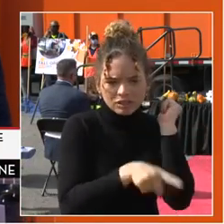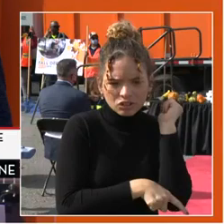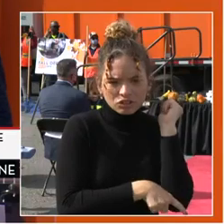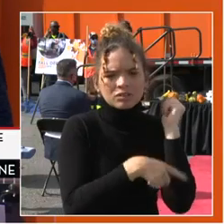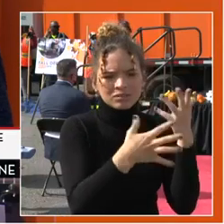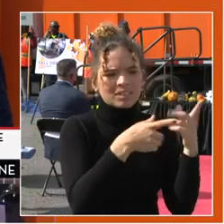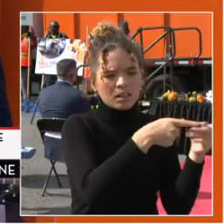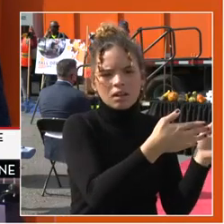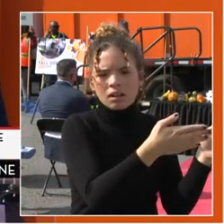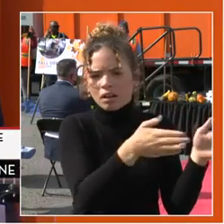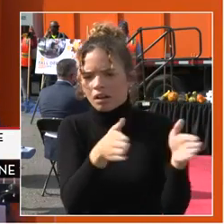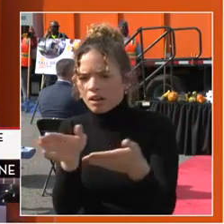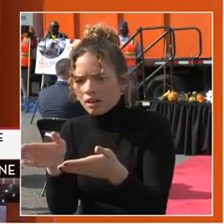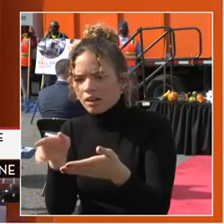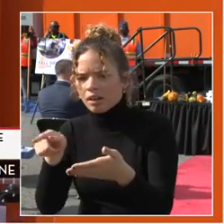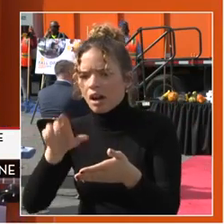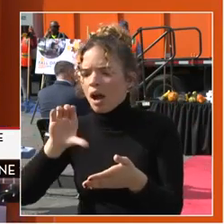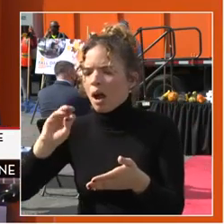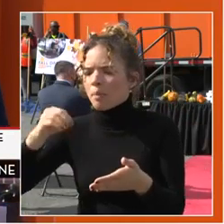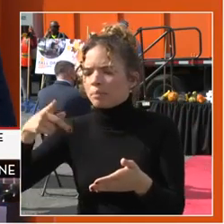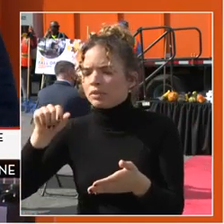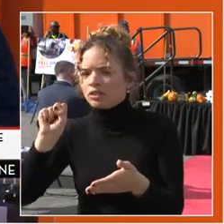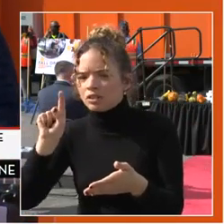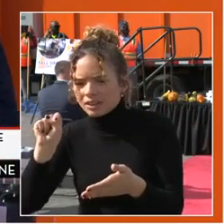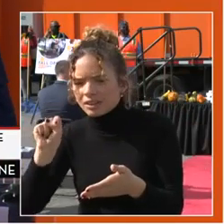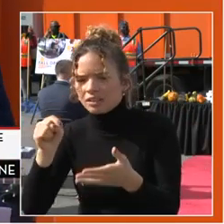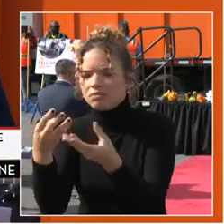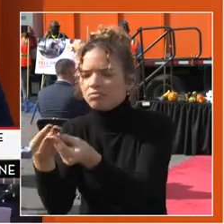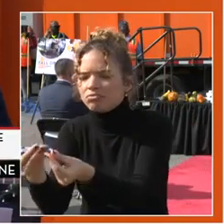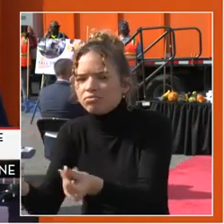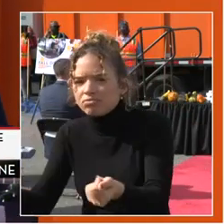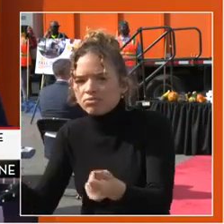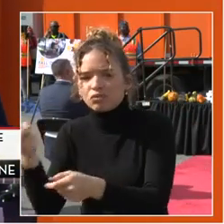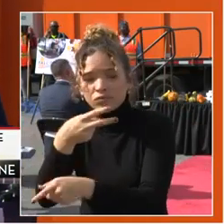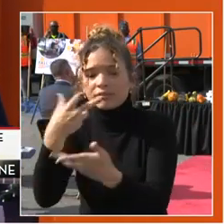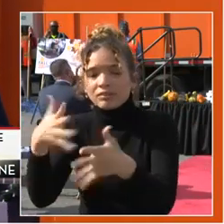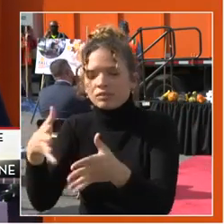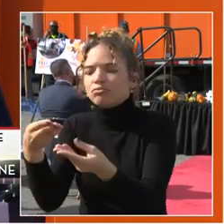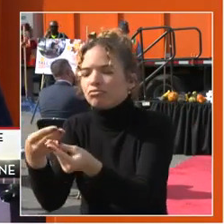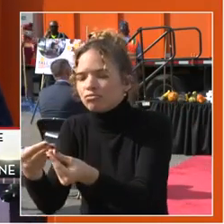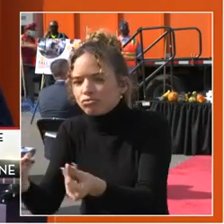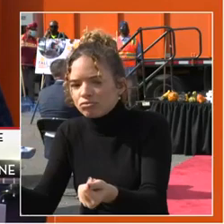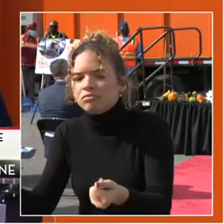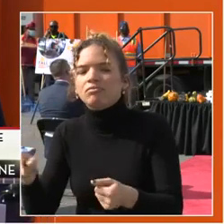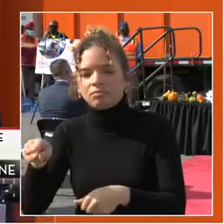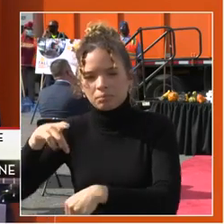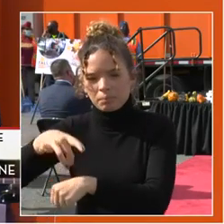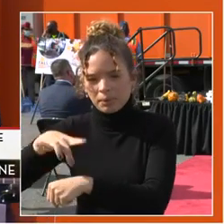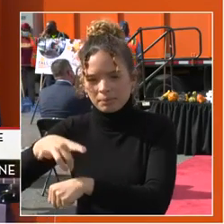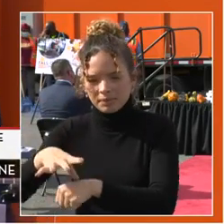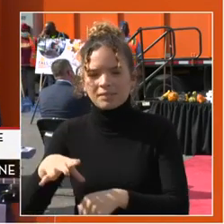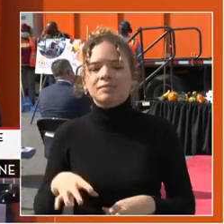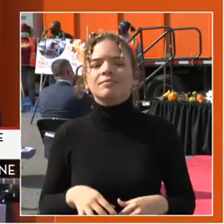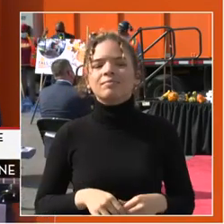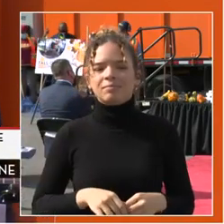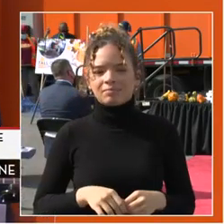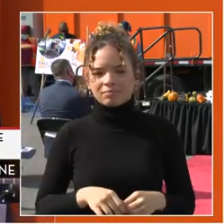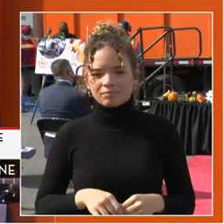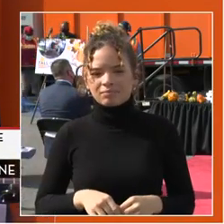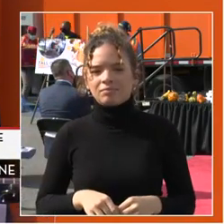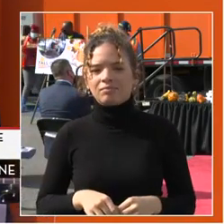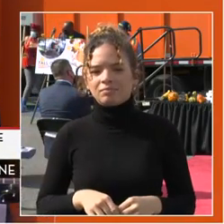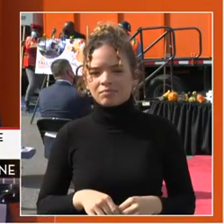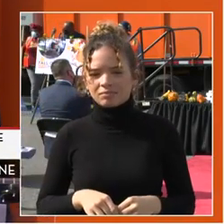be opportunities for you to take your pumpkins to be composted. So girls and boys, will you help